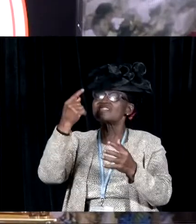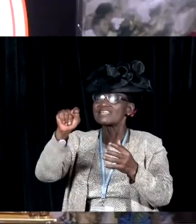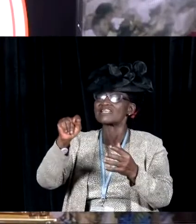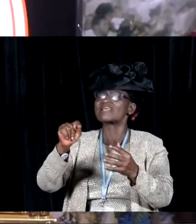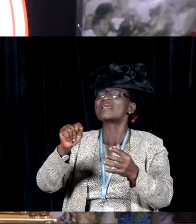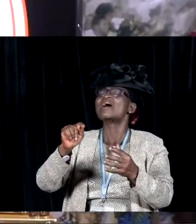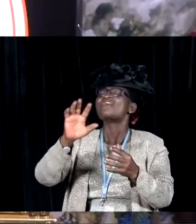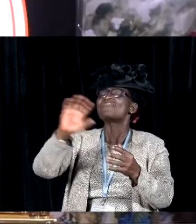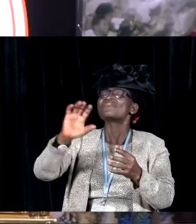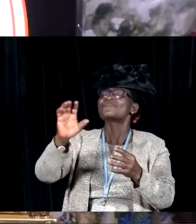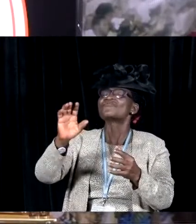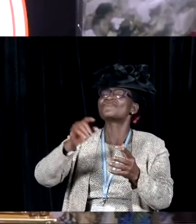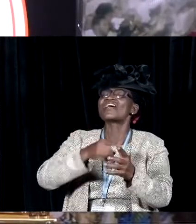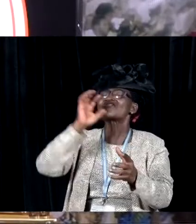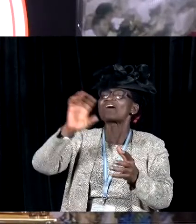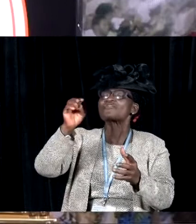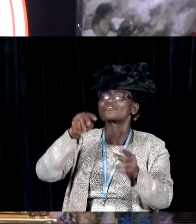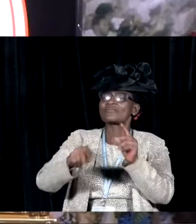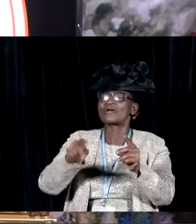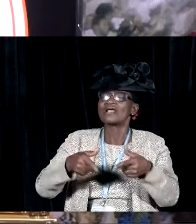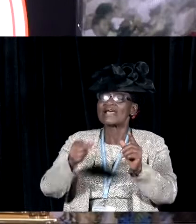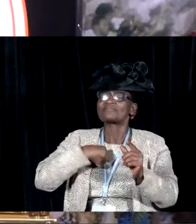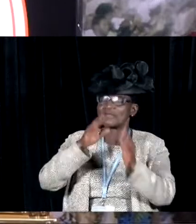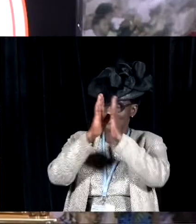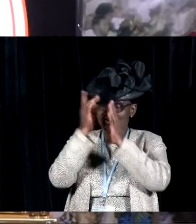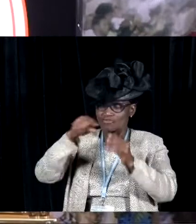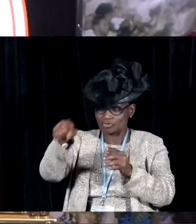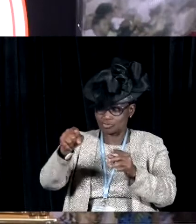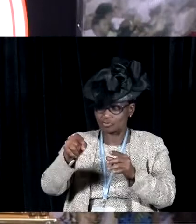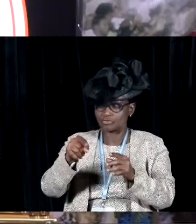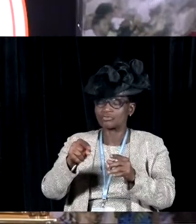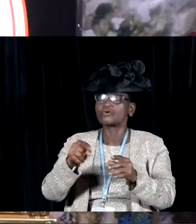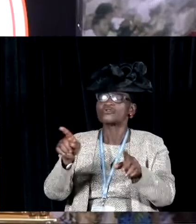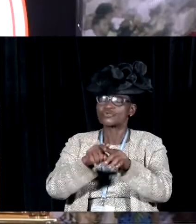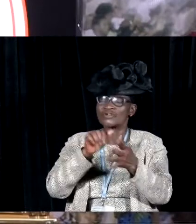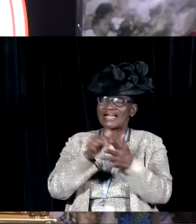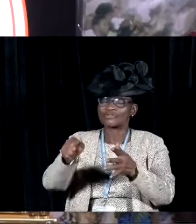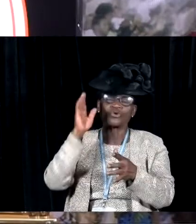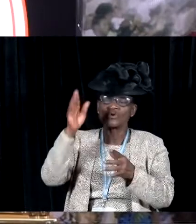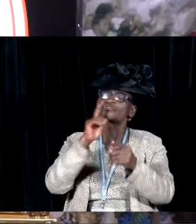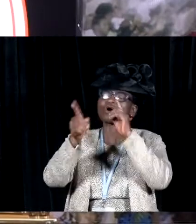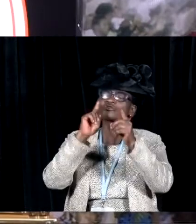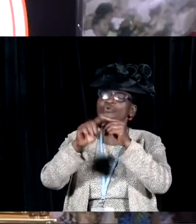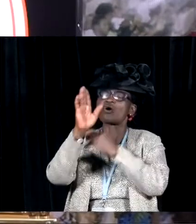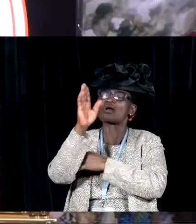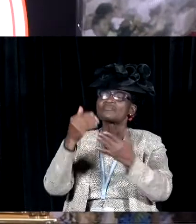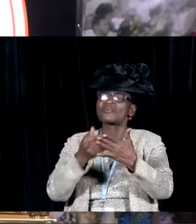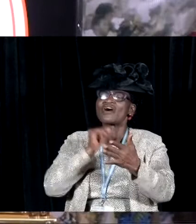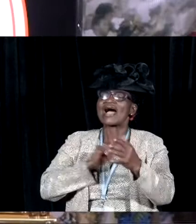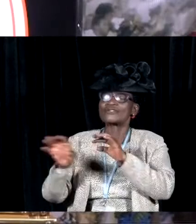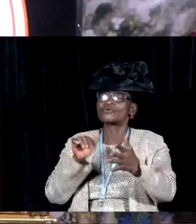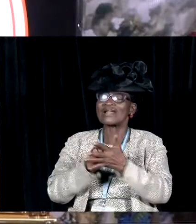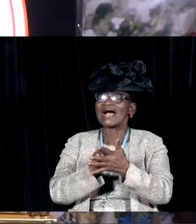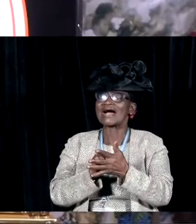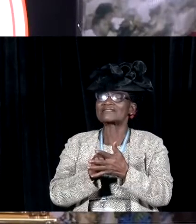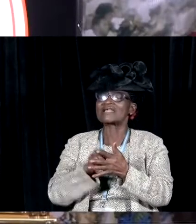Let me pray for you, and then you can talk to God. But before I do that, if there's any one of you listening to me